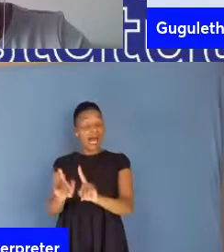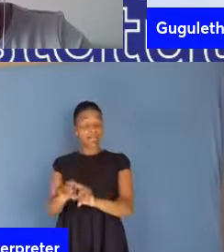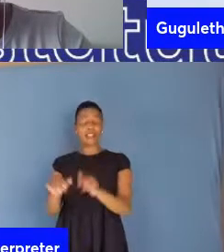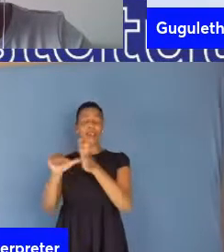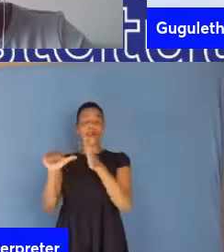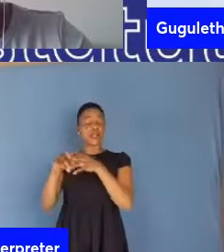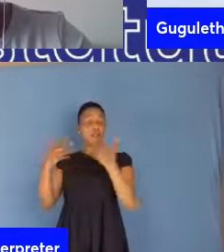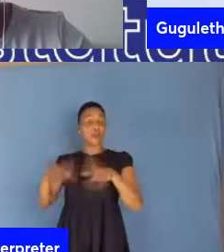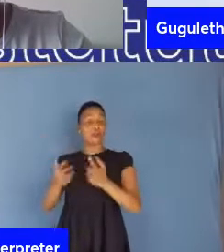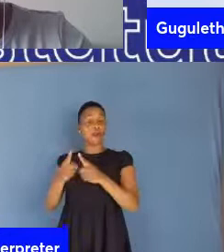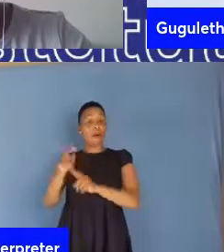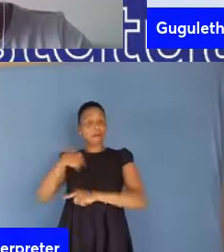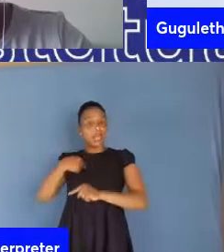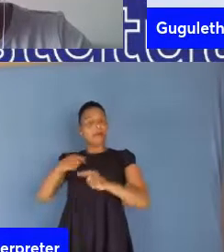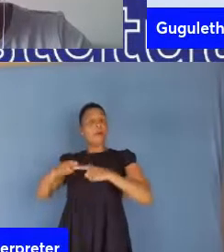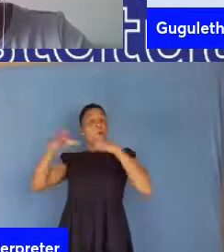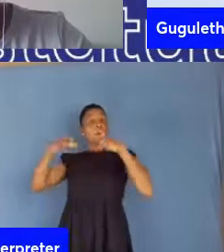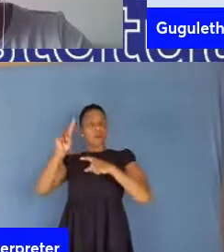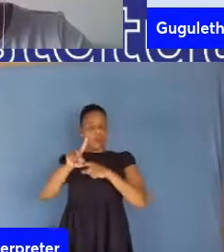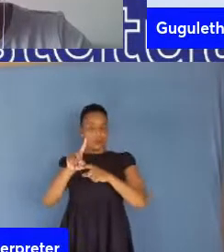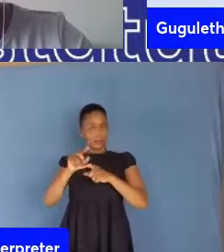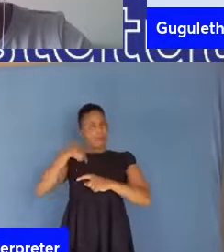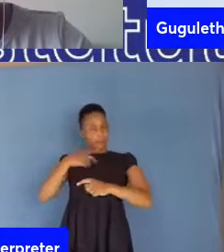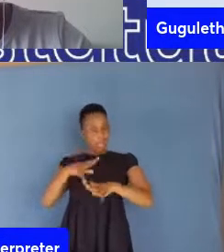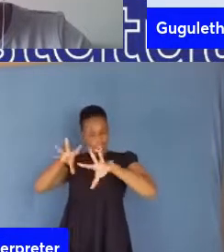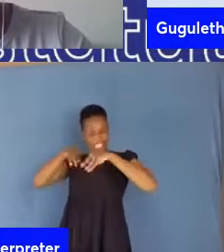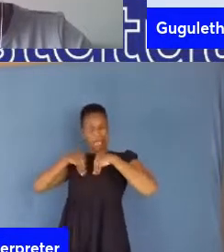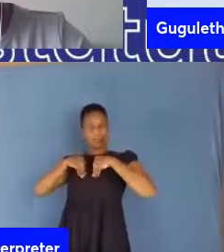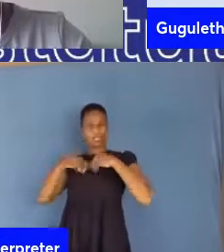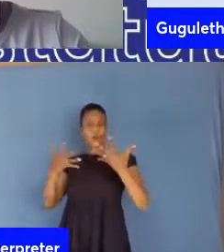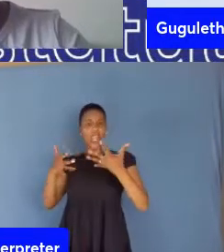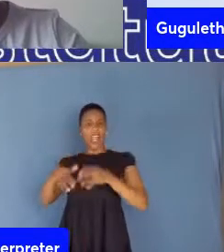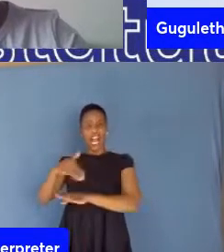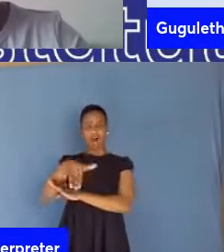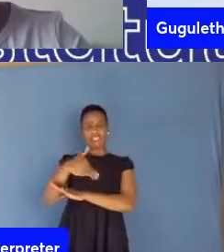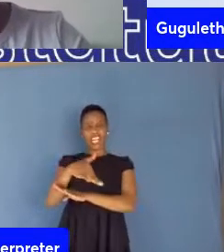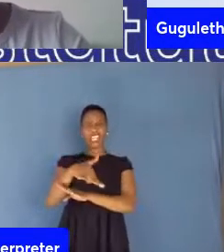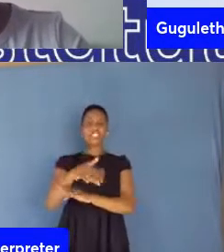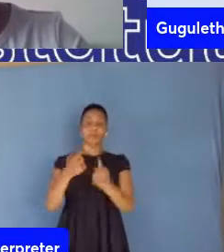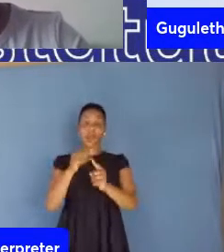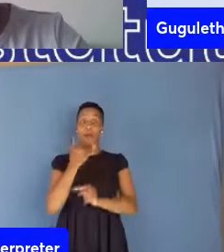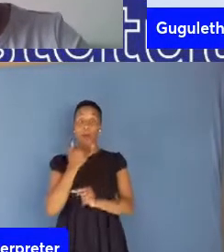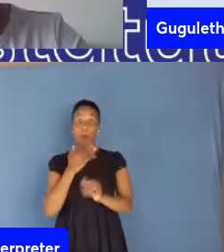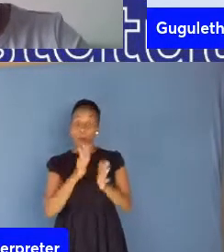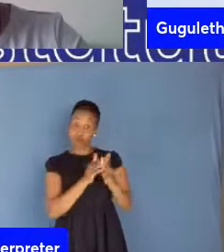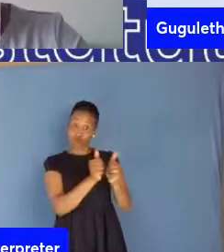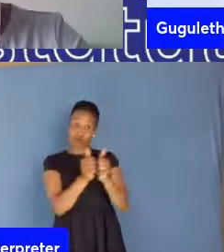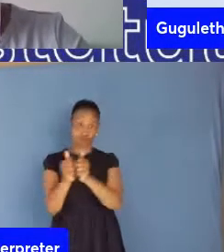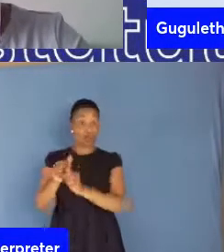was being accepted outside in the streets by my peers, being seen to be